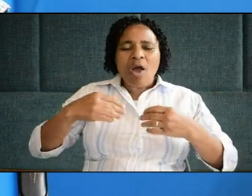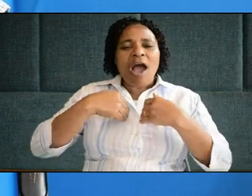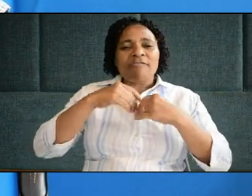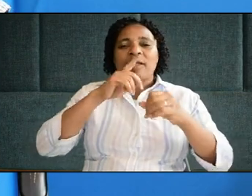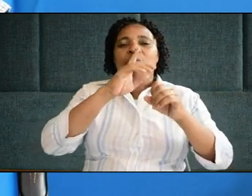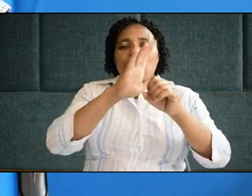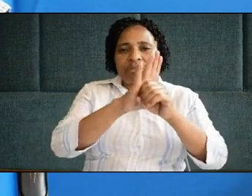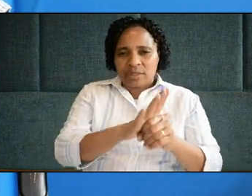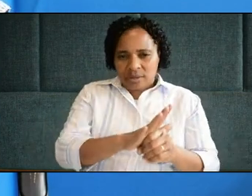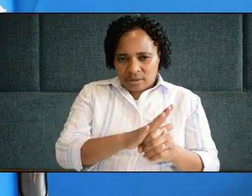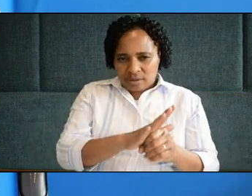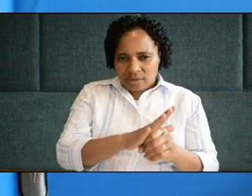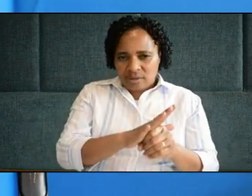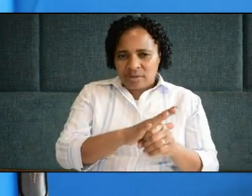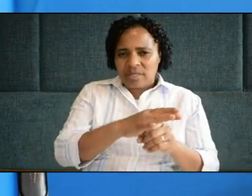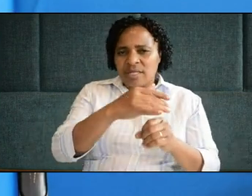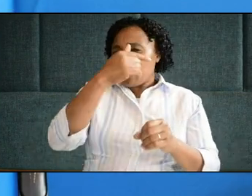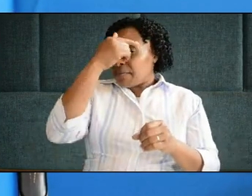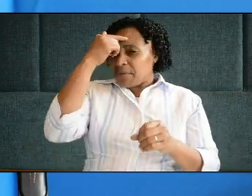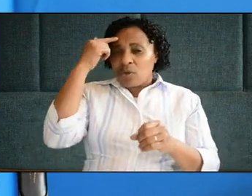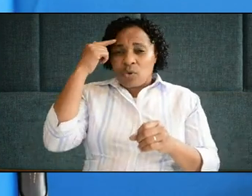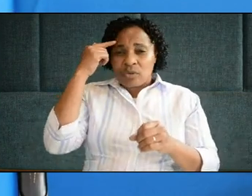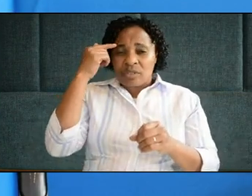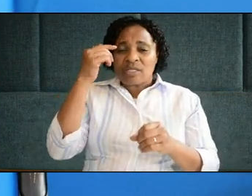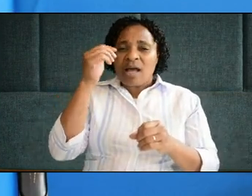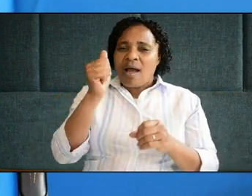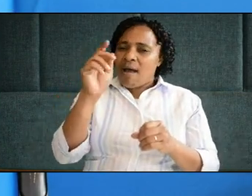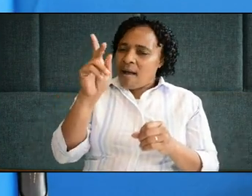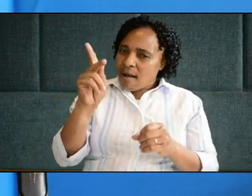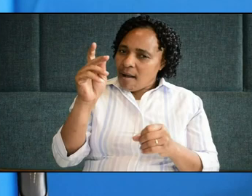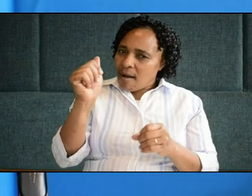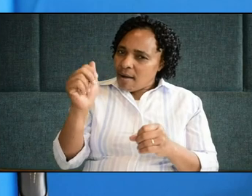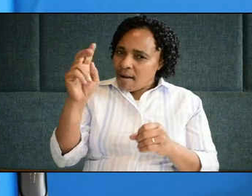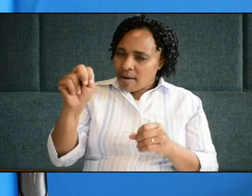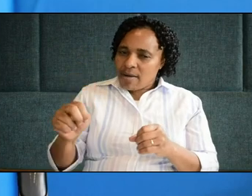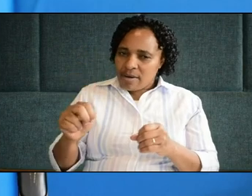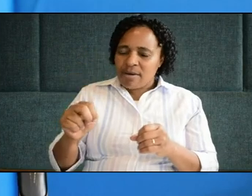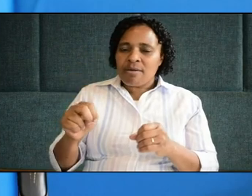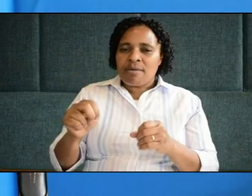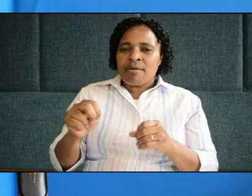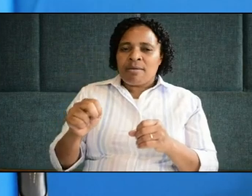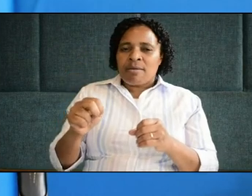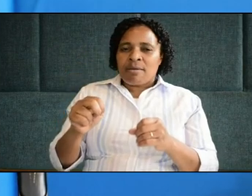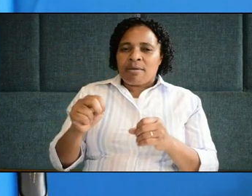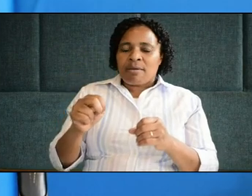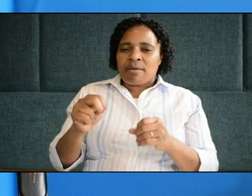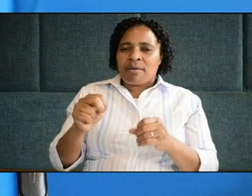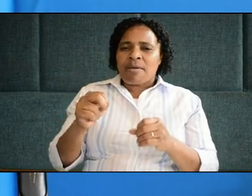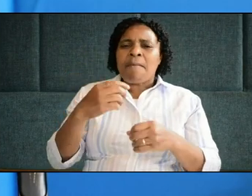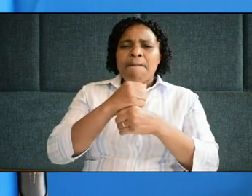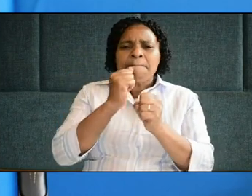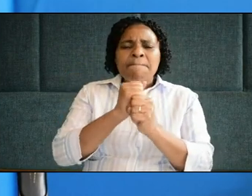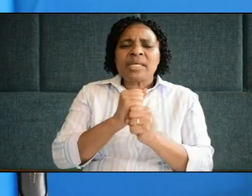pledge, because Achan sinned, caused death,